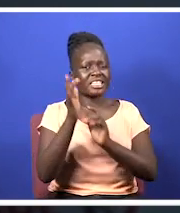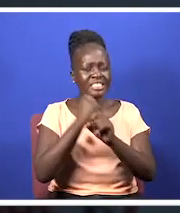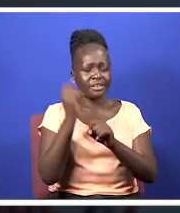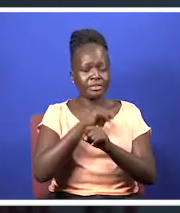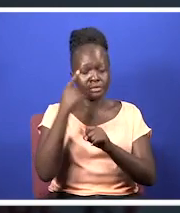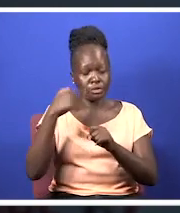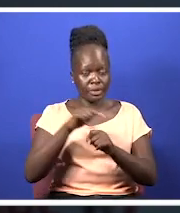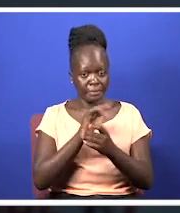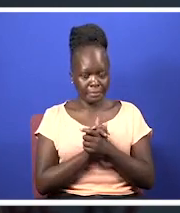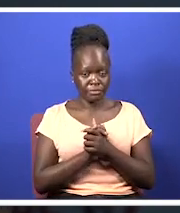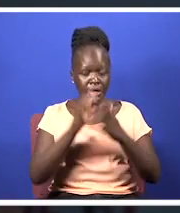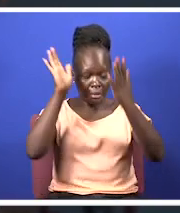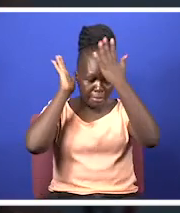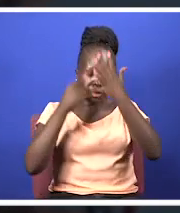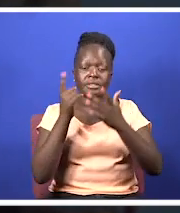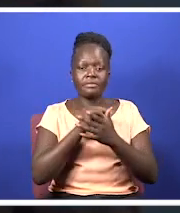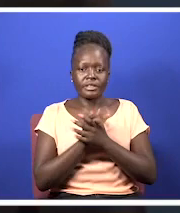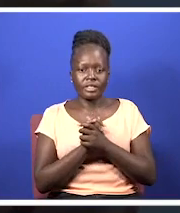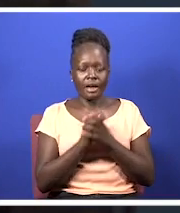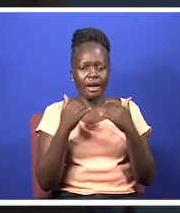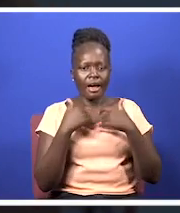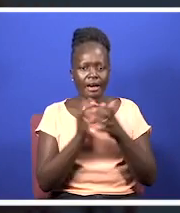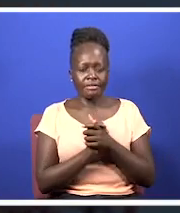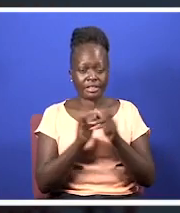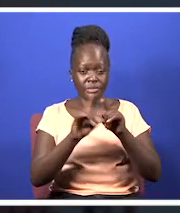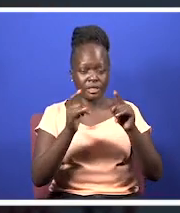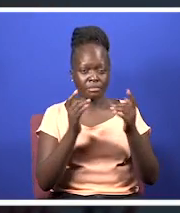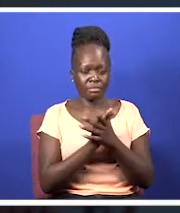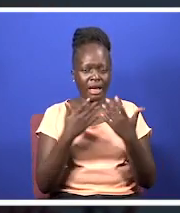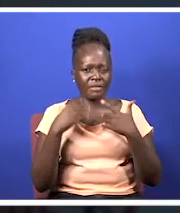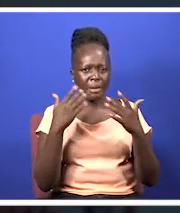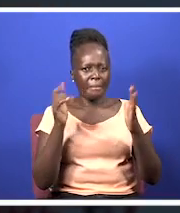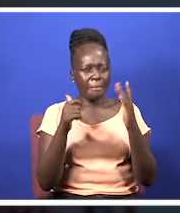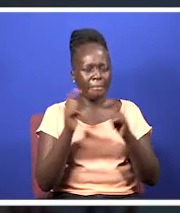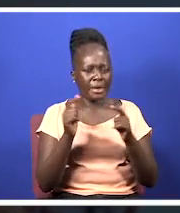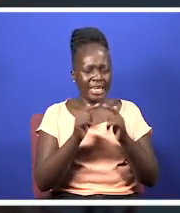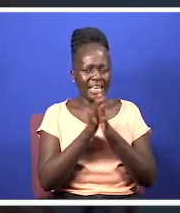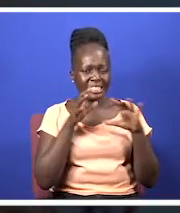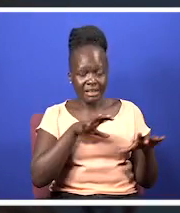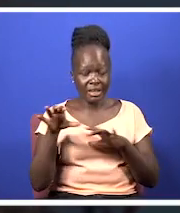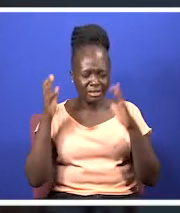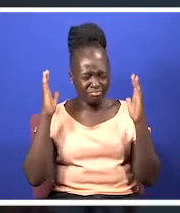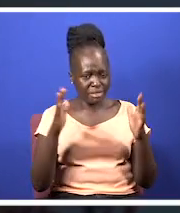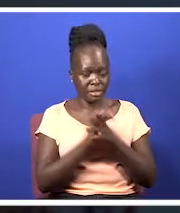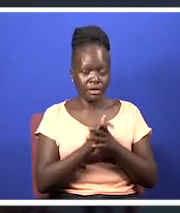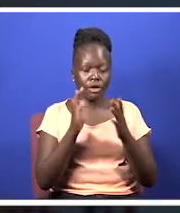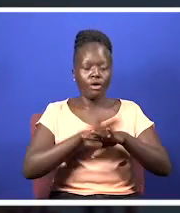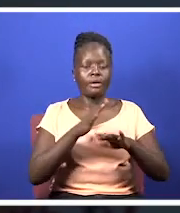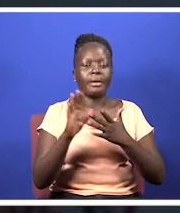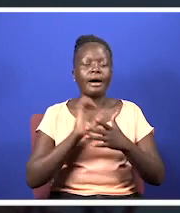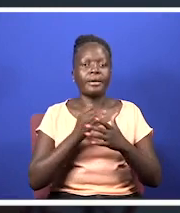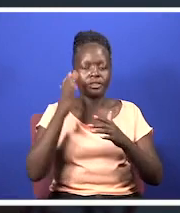for us. Bishop has mentioned that Jesus took on great pain and suffering, suffered a great passion on our behalf